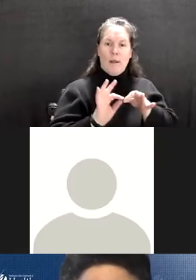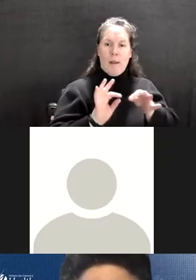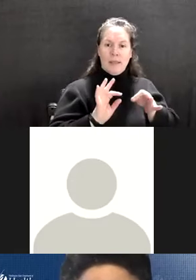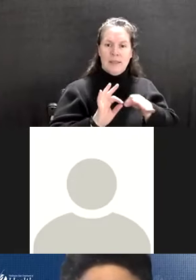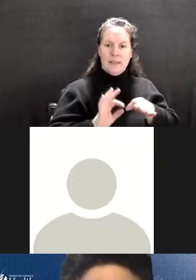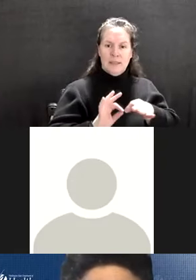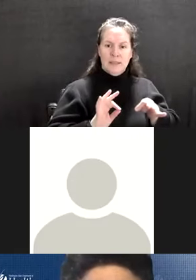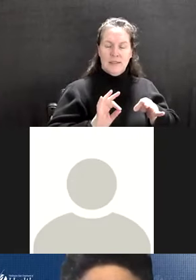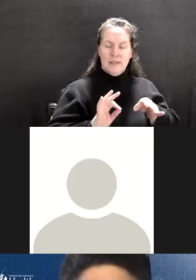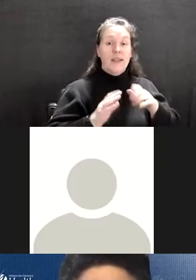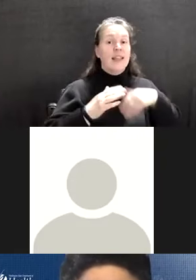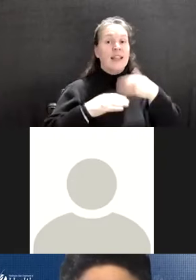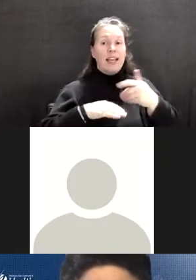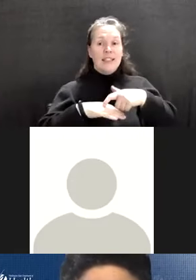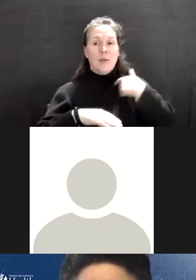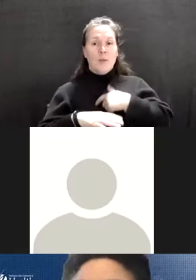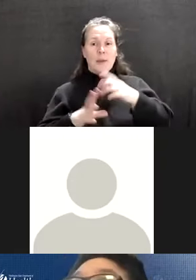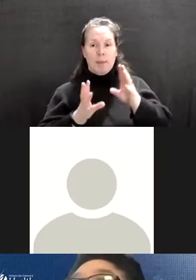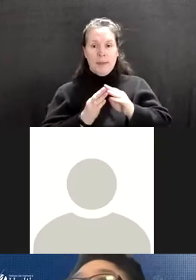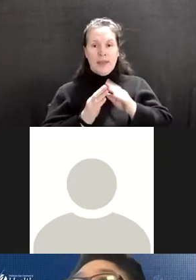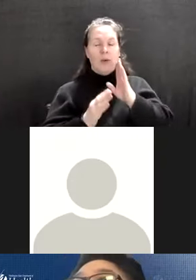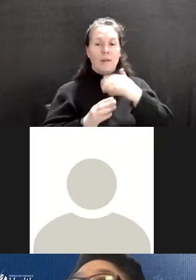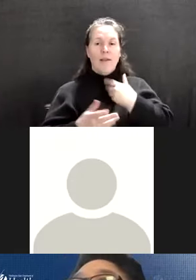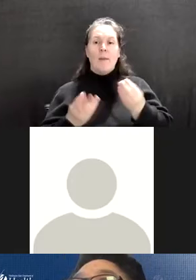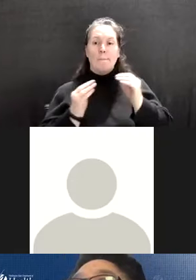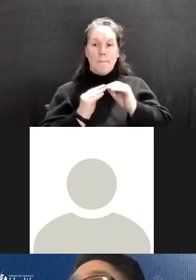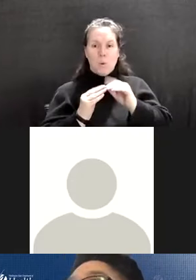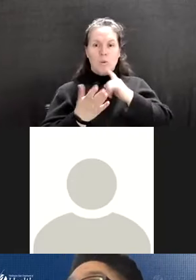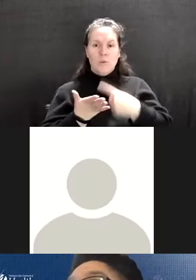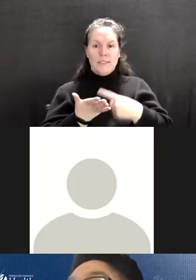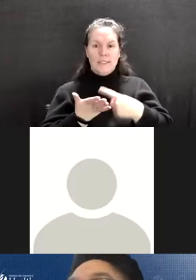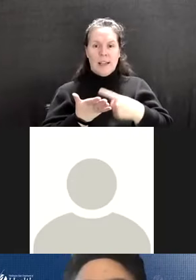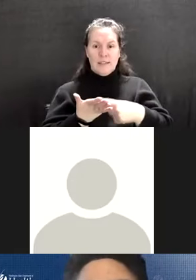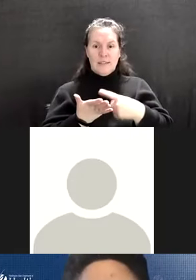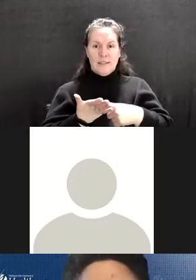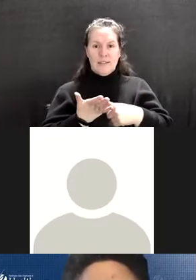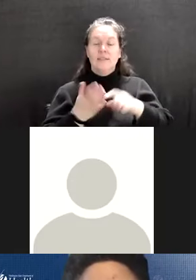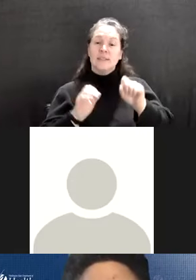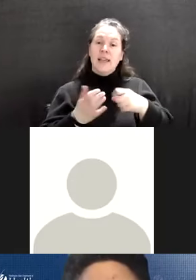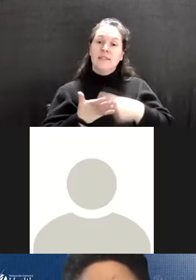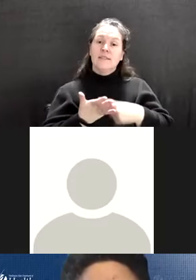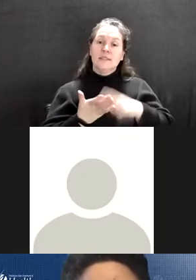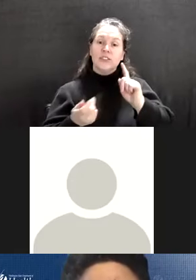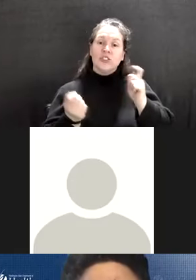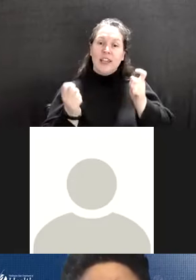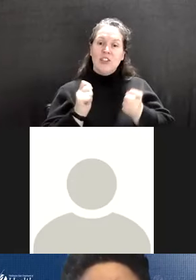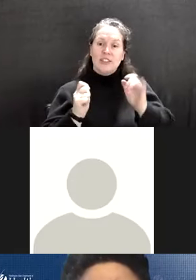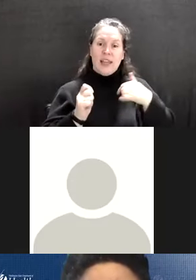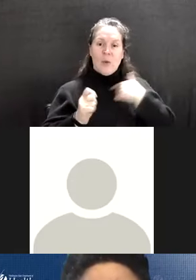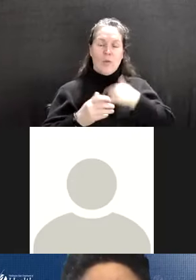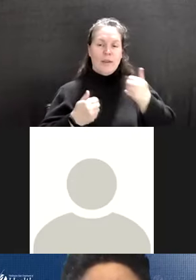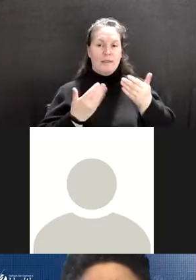So when we meet next time, we'll have more to discuss and we can discuss the changes that we've